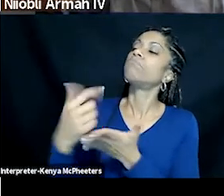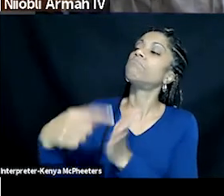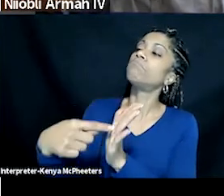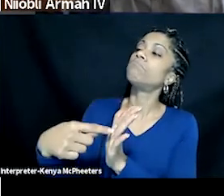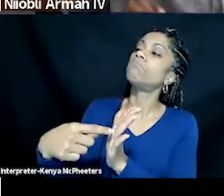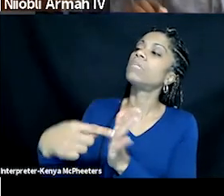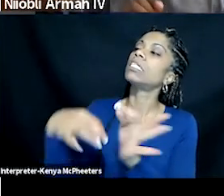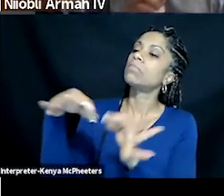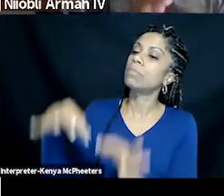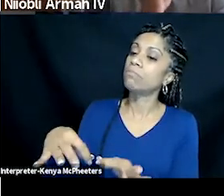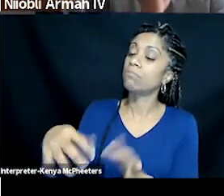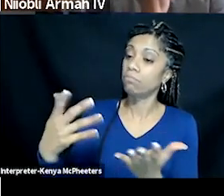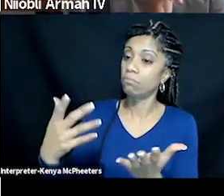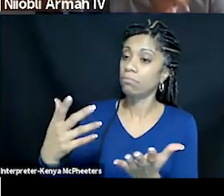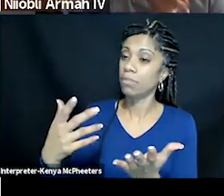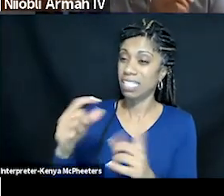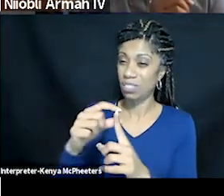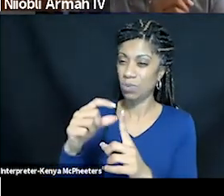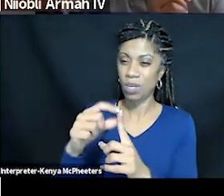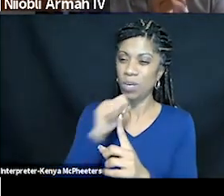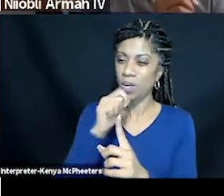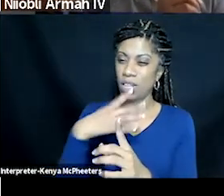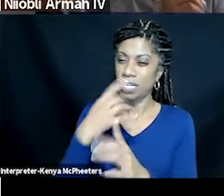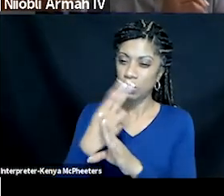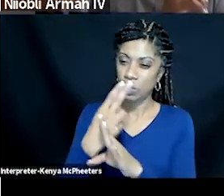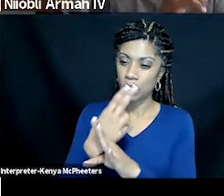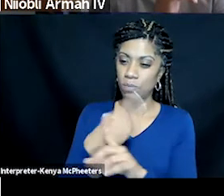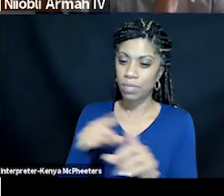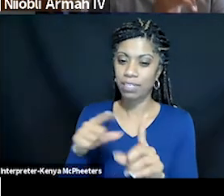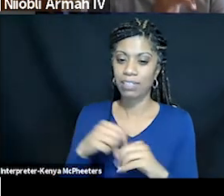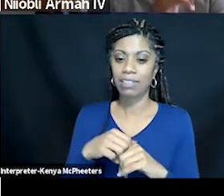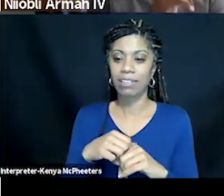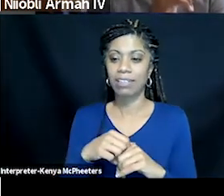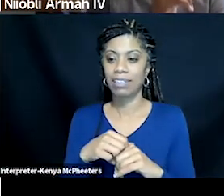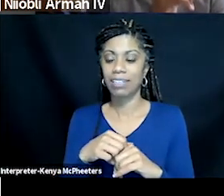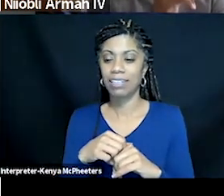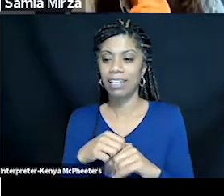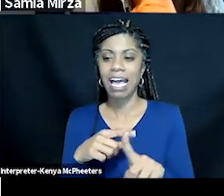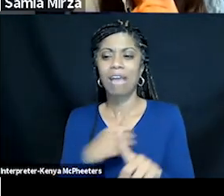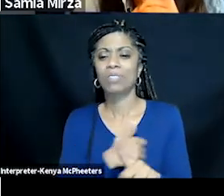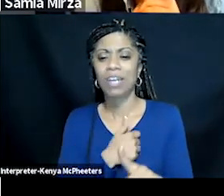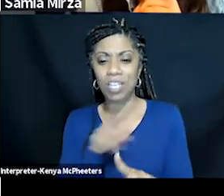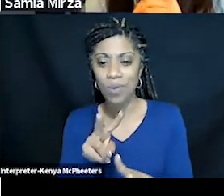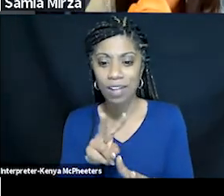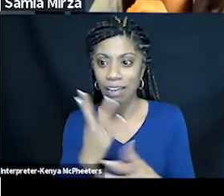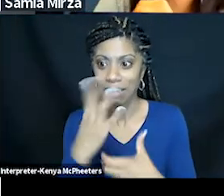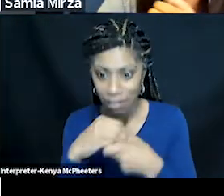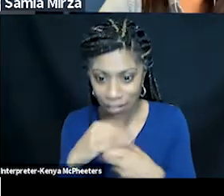point that we want to make here, sorry, you all are very, very engaged. And so I'm like looking at the